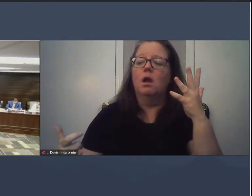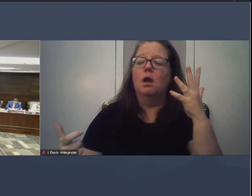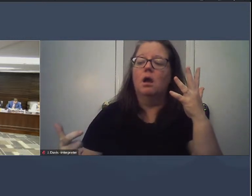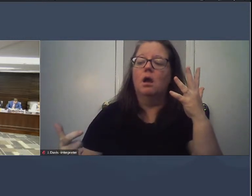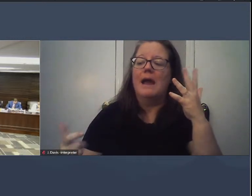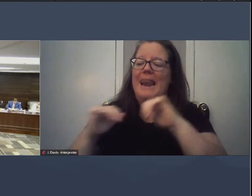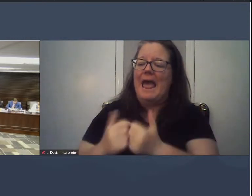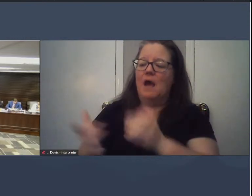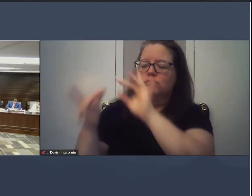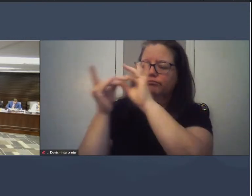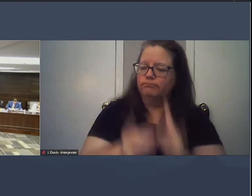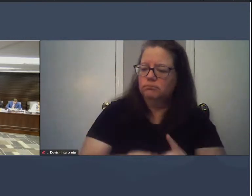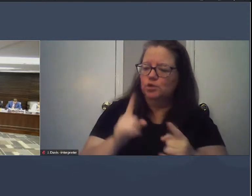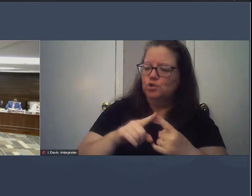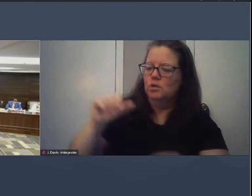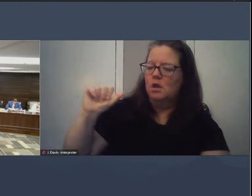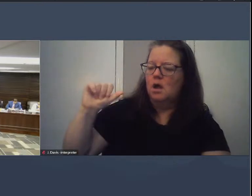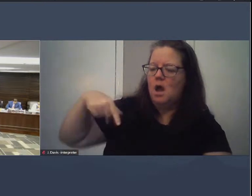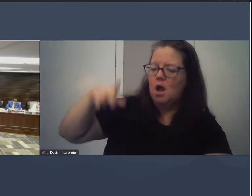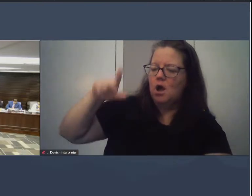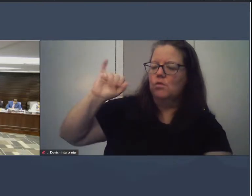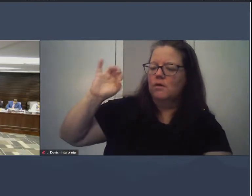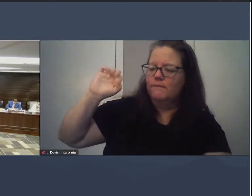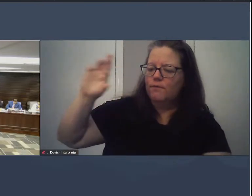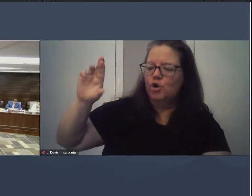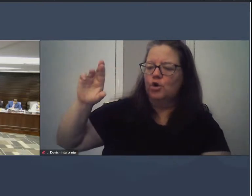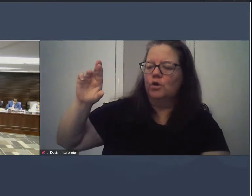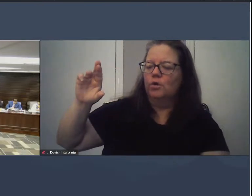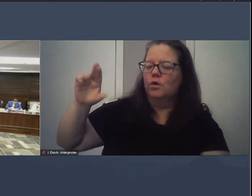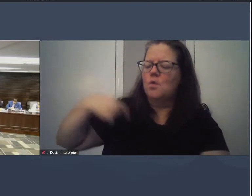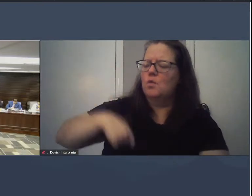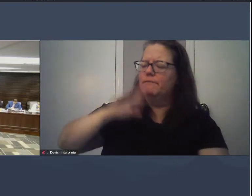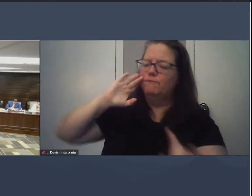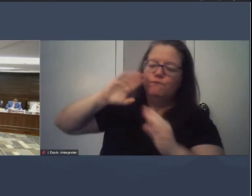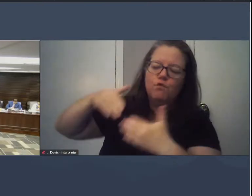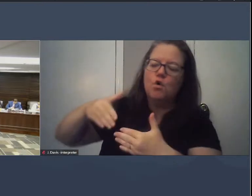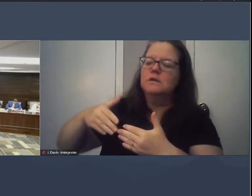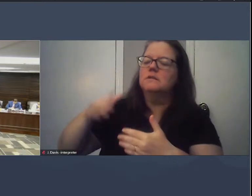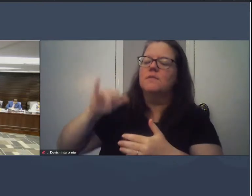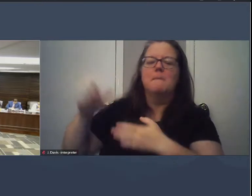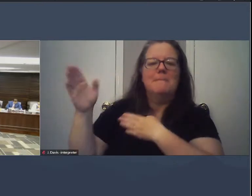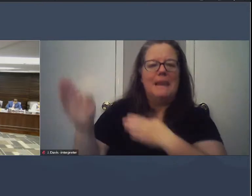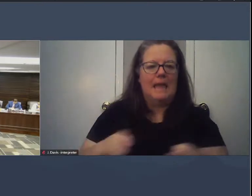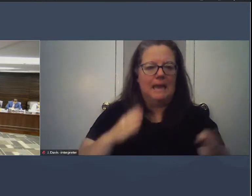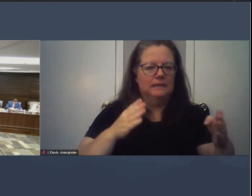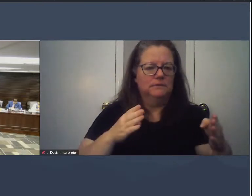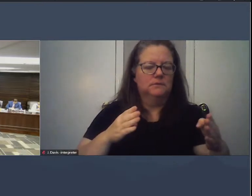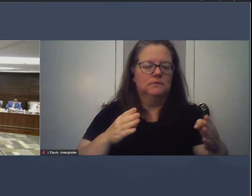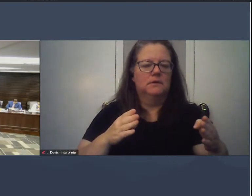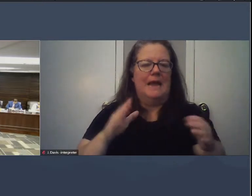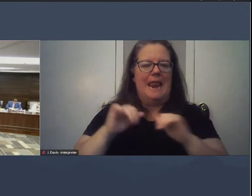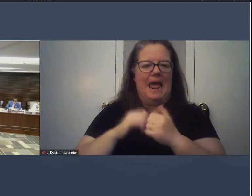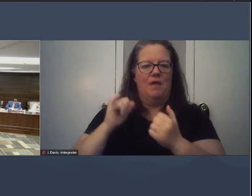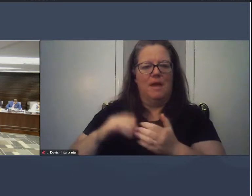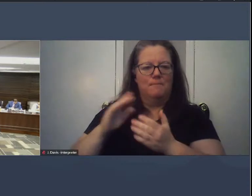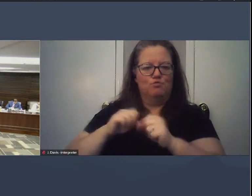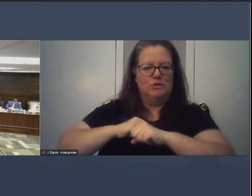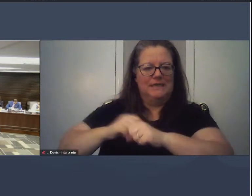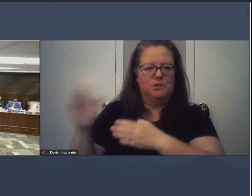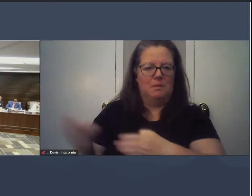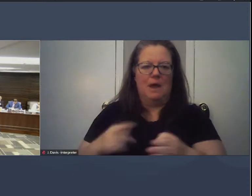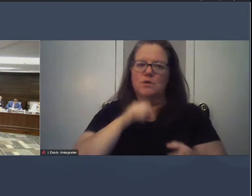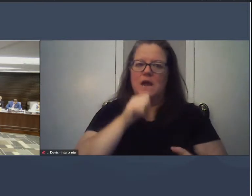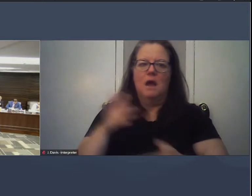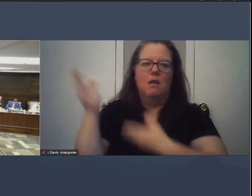the aquifer. Oh, yeah, we can definitely do that. Okay. We were just mainly focusing on the wellhead protection plan and how the plan is. We just didn't want to bring